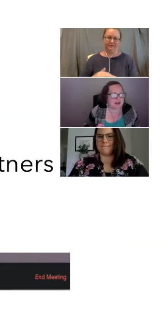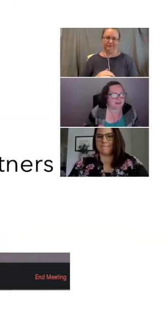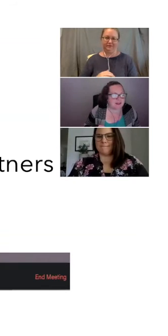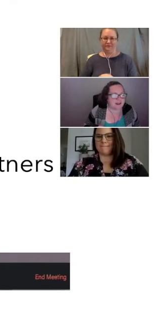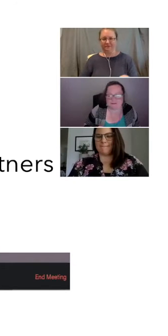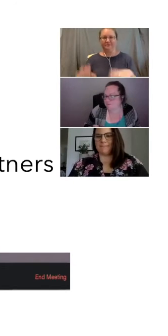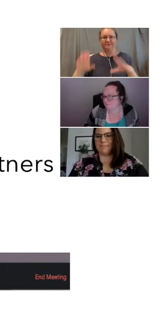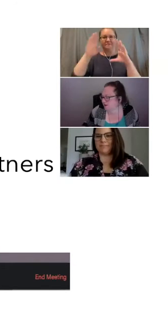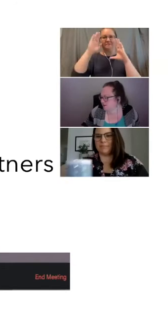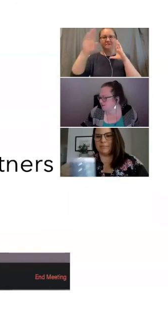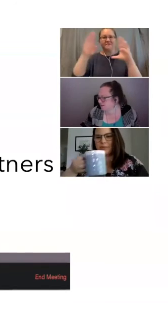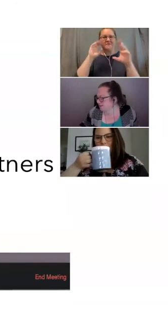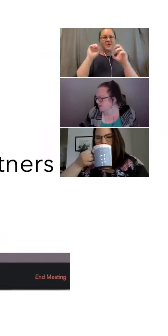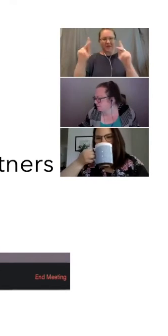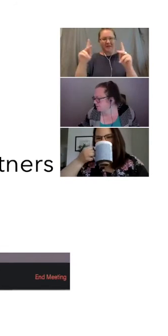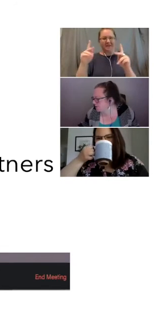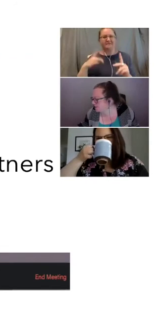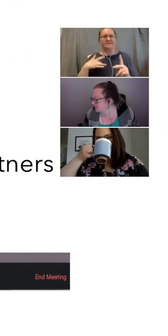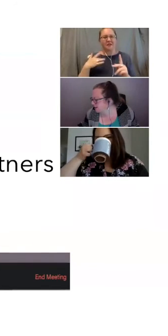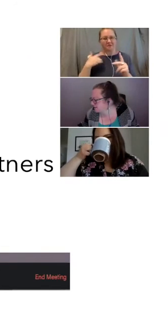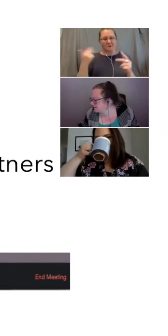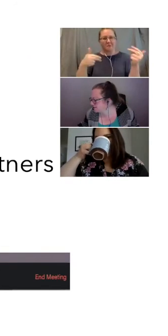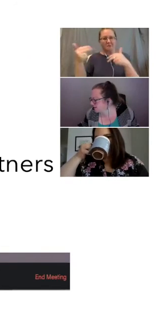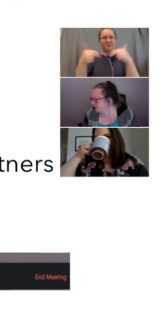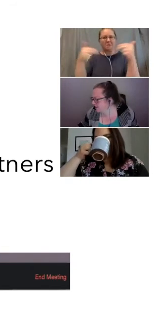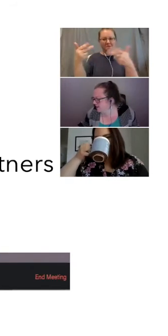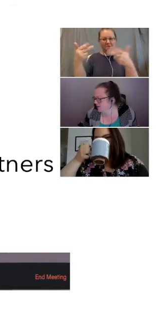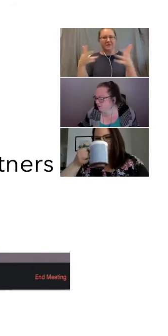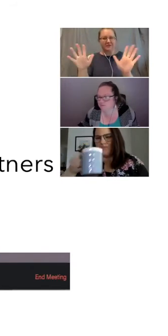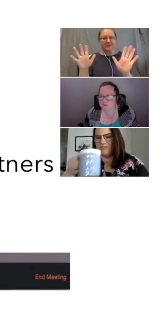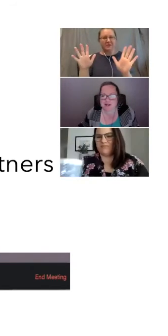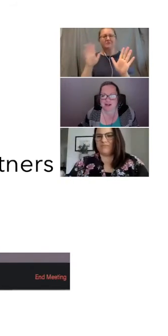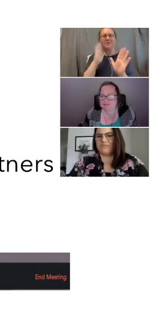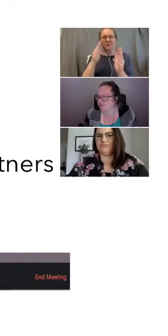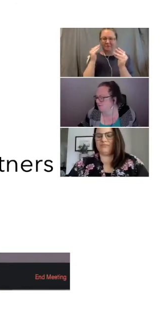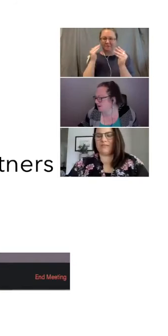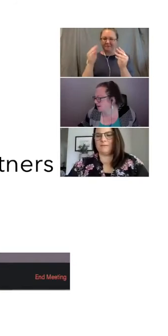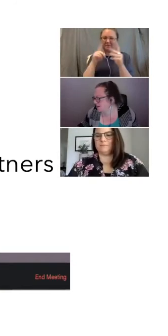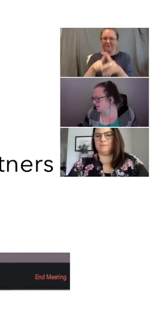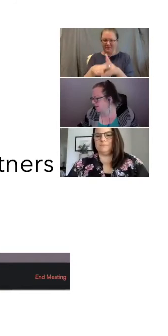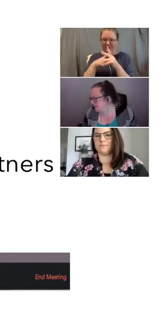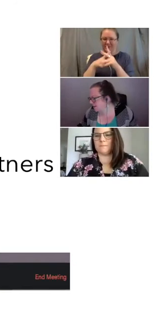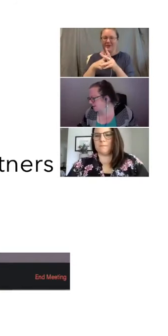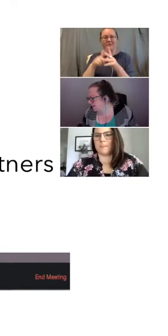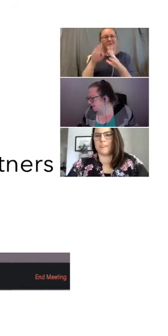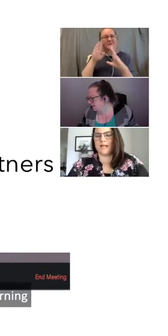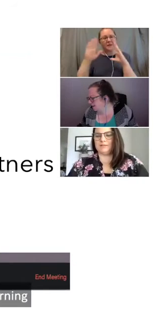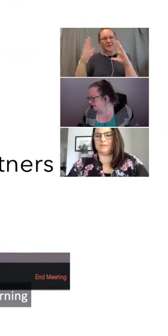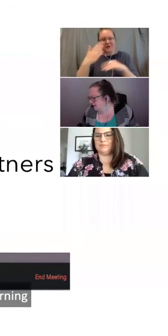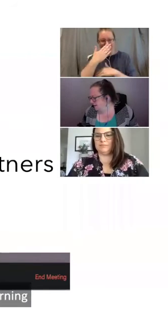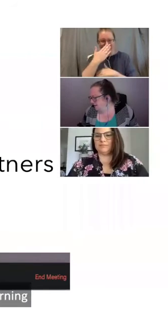All right, I think everybody is here. We're going to get started. Good morning, everyone.